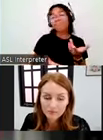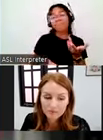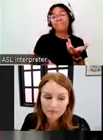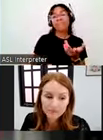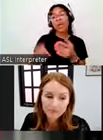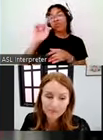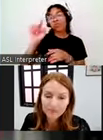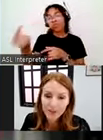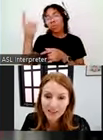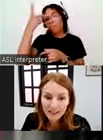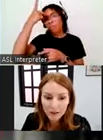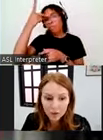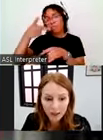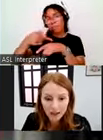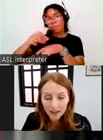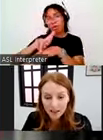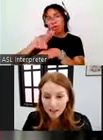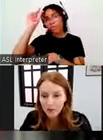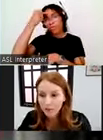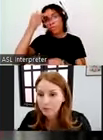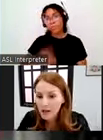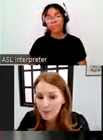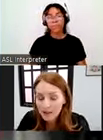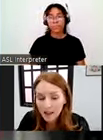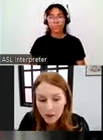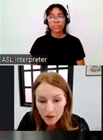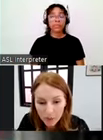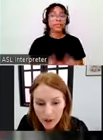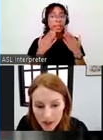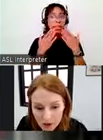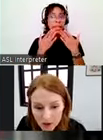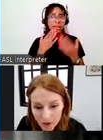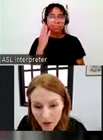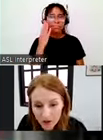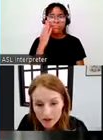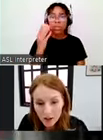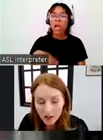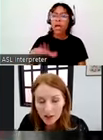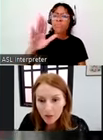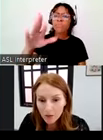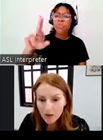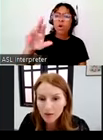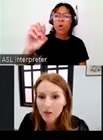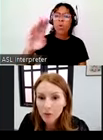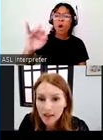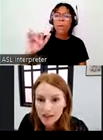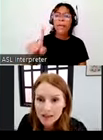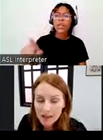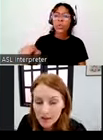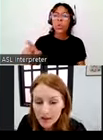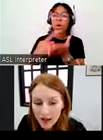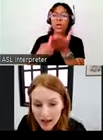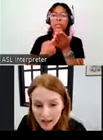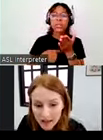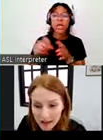are. Great, thank you for that. And now, Robin, I know you've been monitoring the questions coming in through the Q&A. Is